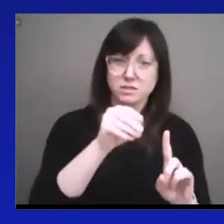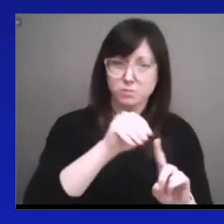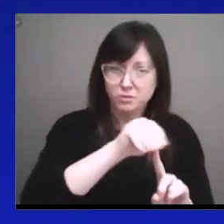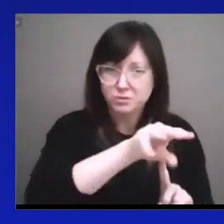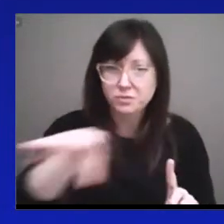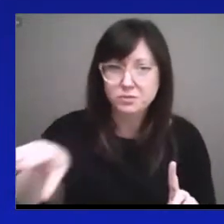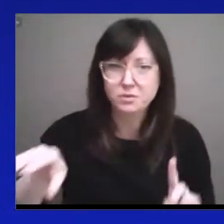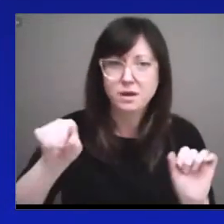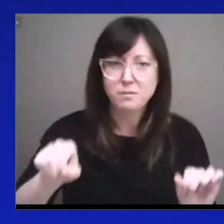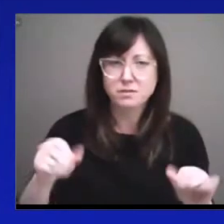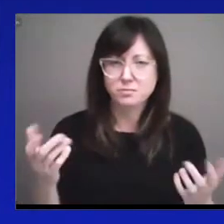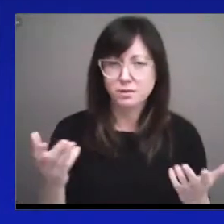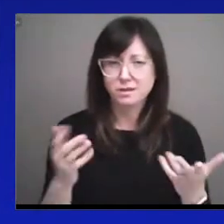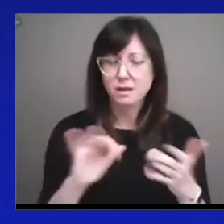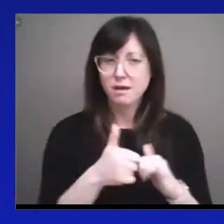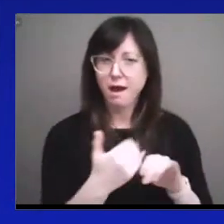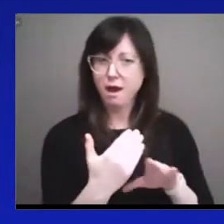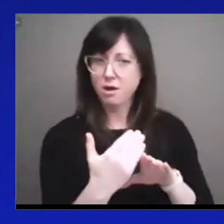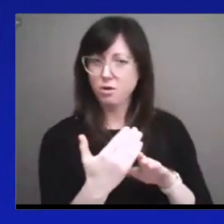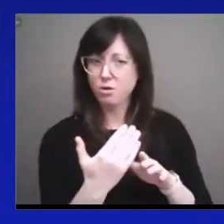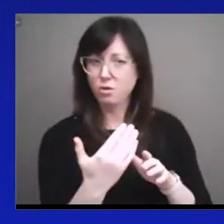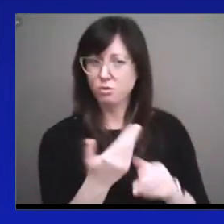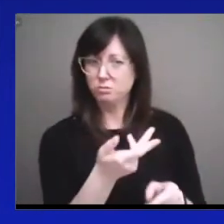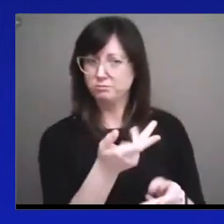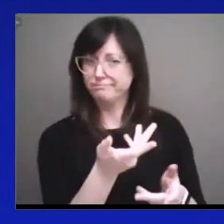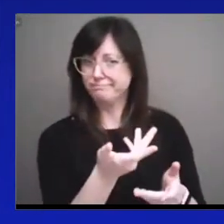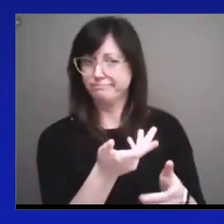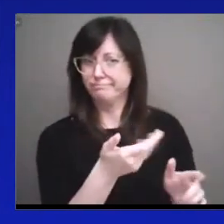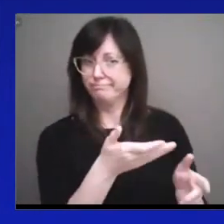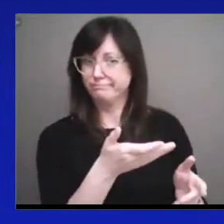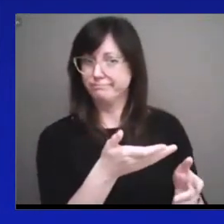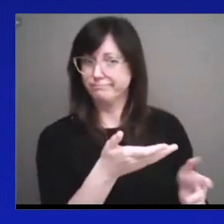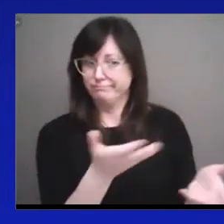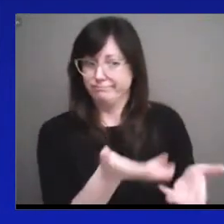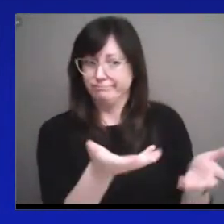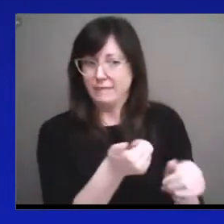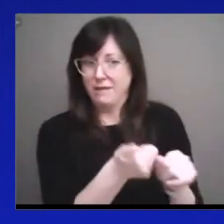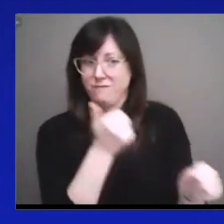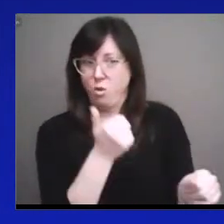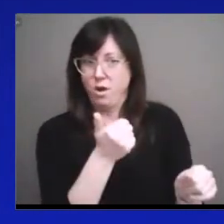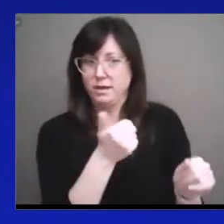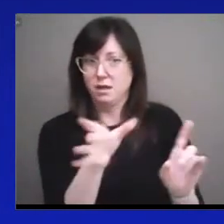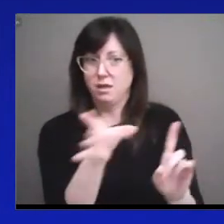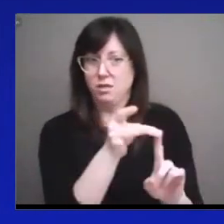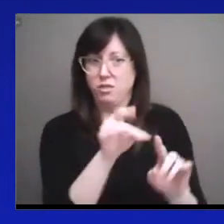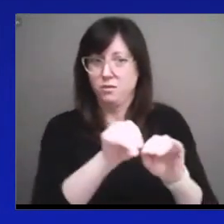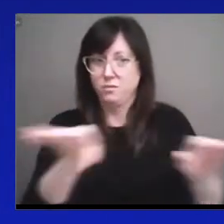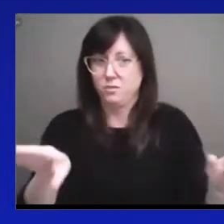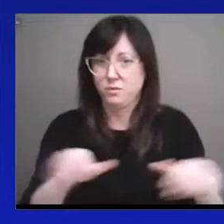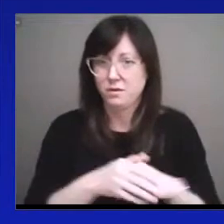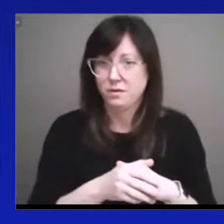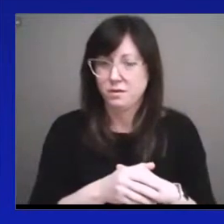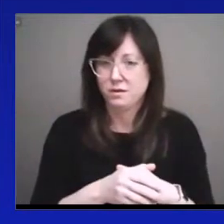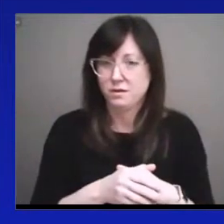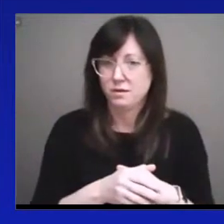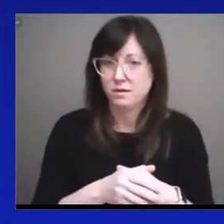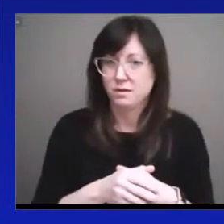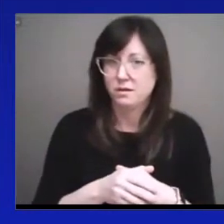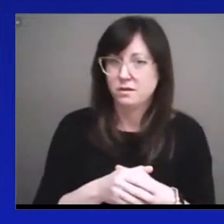there a way to keep those people from being a risk to others as we go on or go through this process? I think what we need